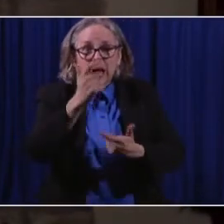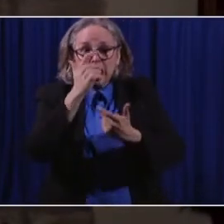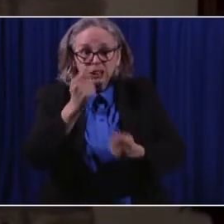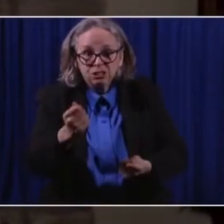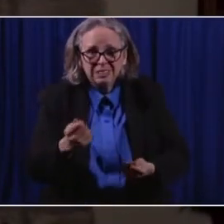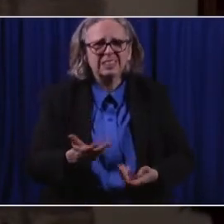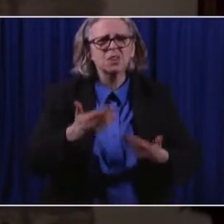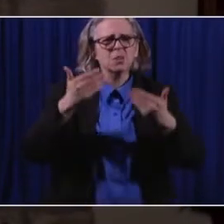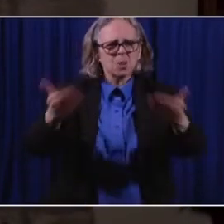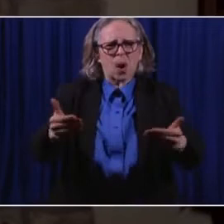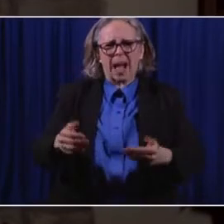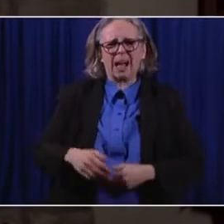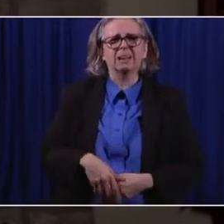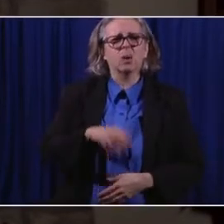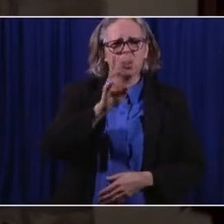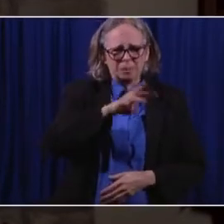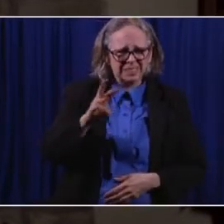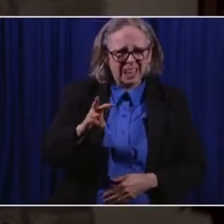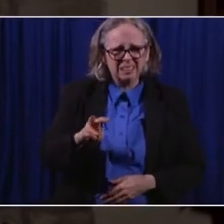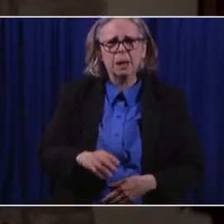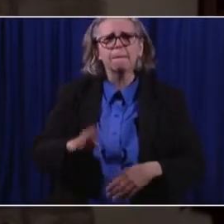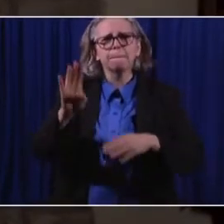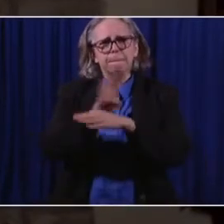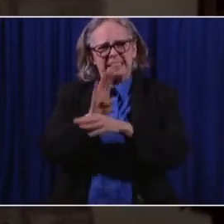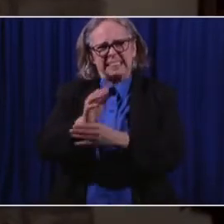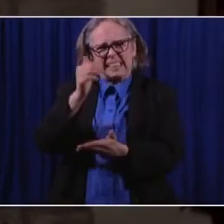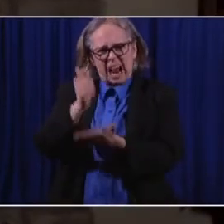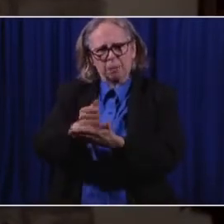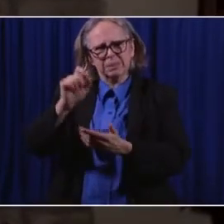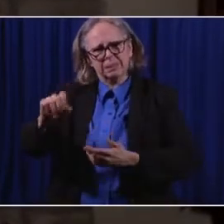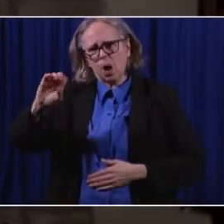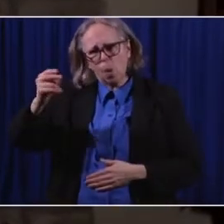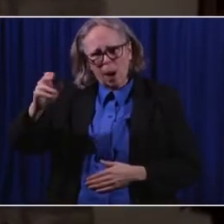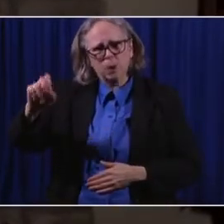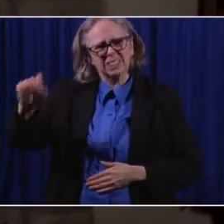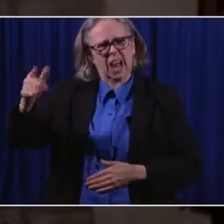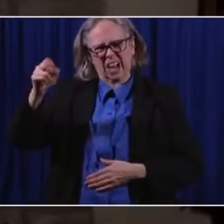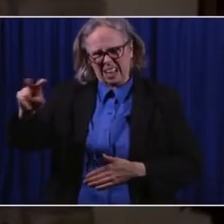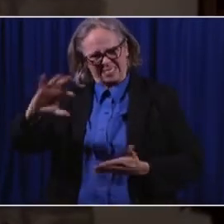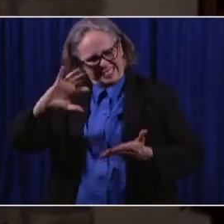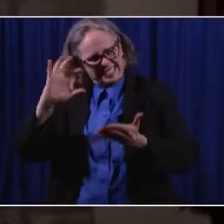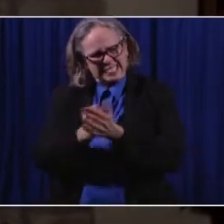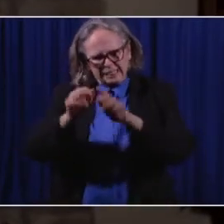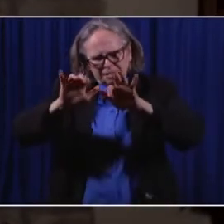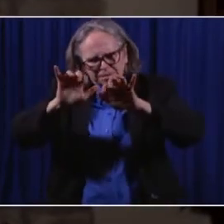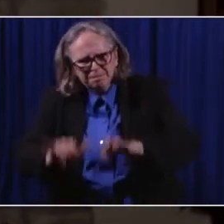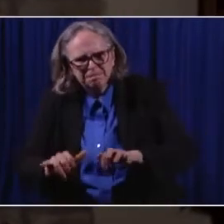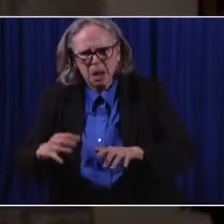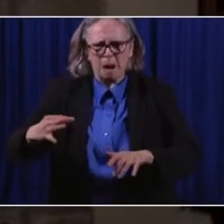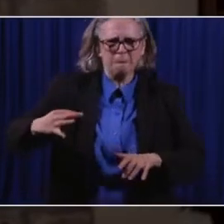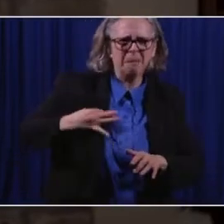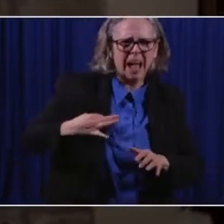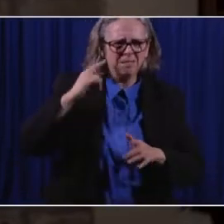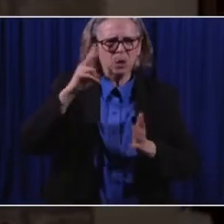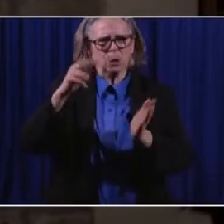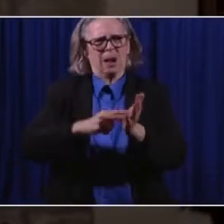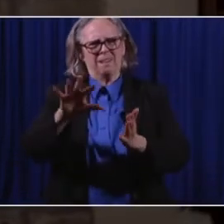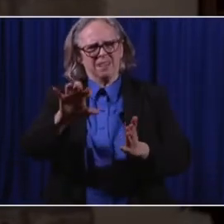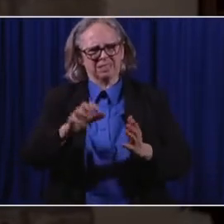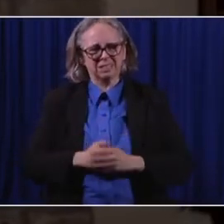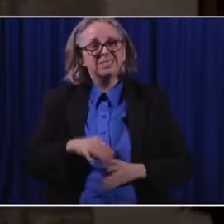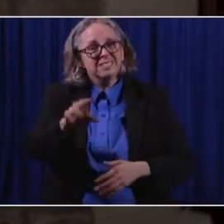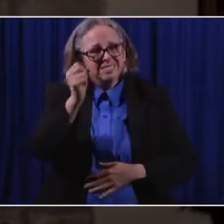www.businesshelp.ohio.gov and input their permit numbers, tax information. Again, this funding is not competitive. So as soon as you